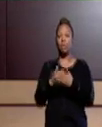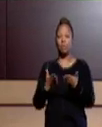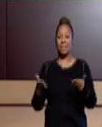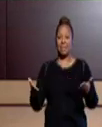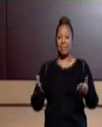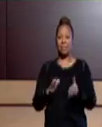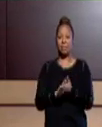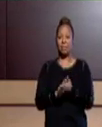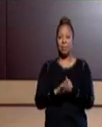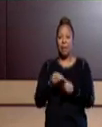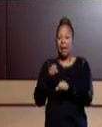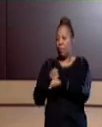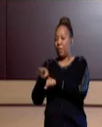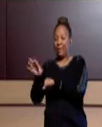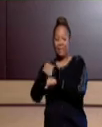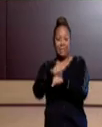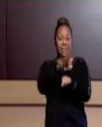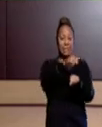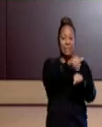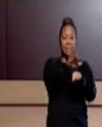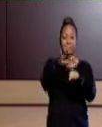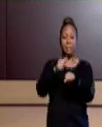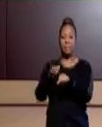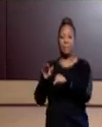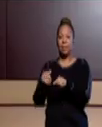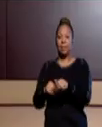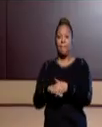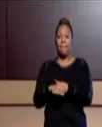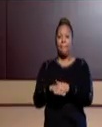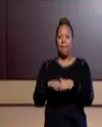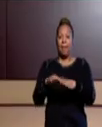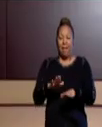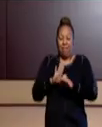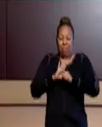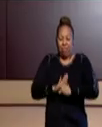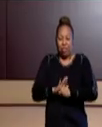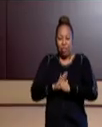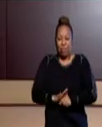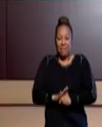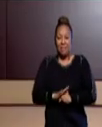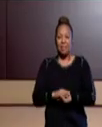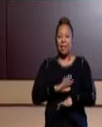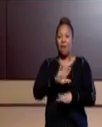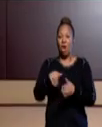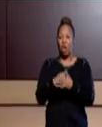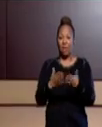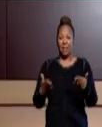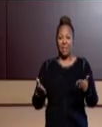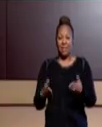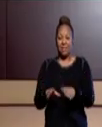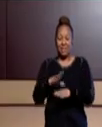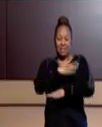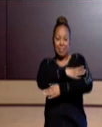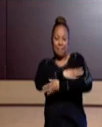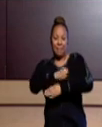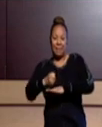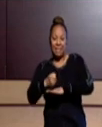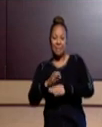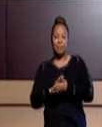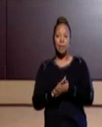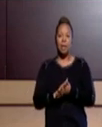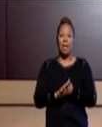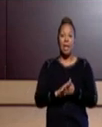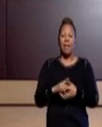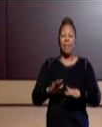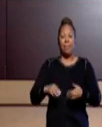chemicals being released and in excess, the stress hormones, and then the other ones that are being depleted, like dopamine that